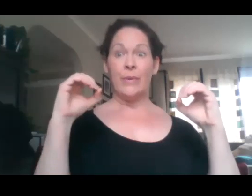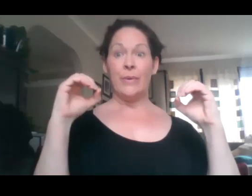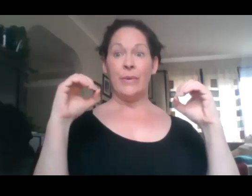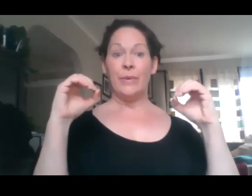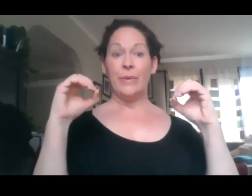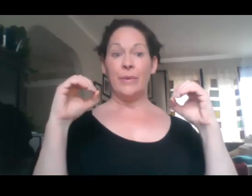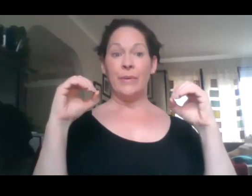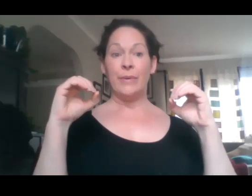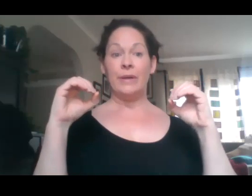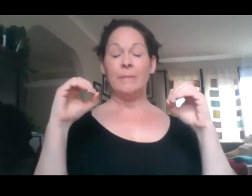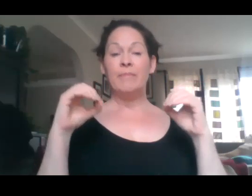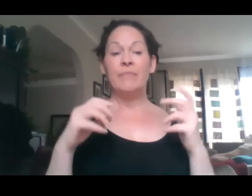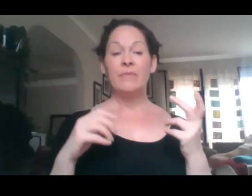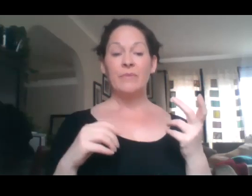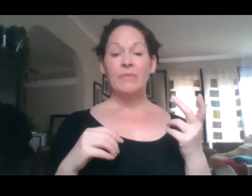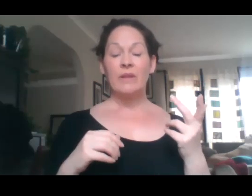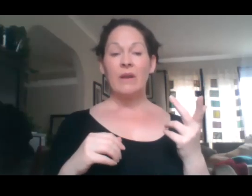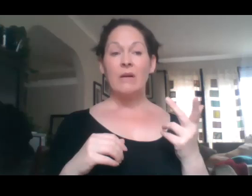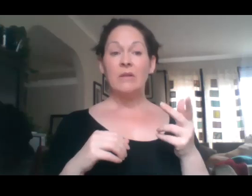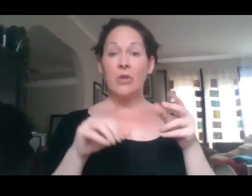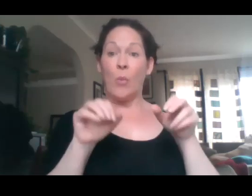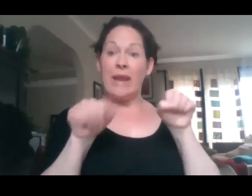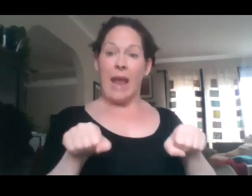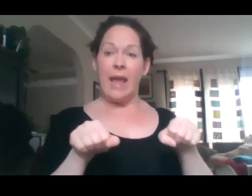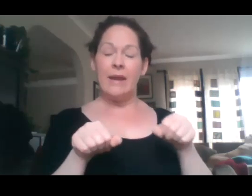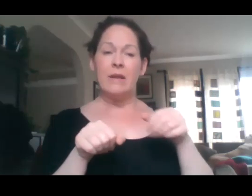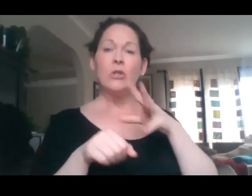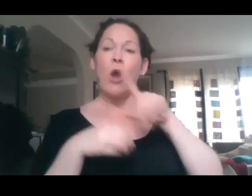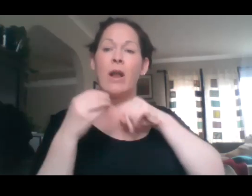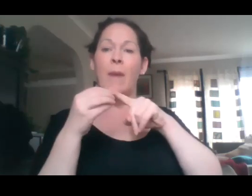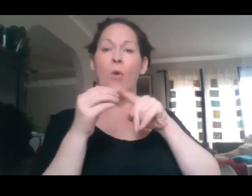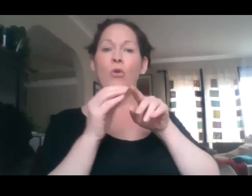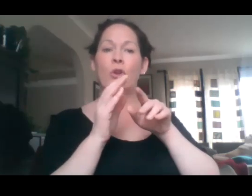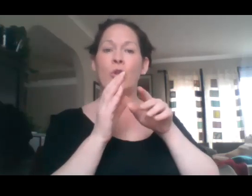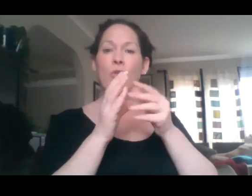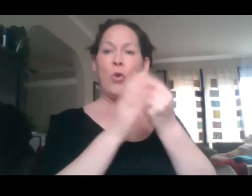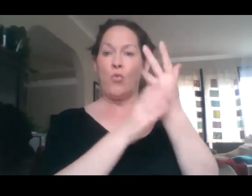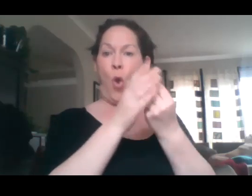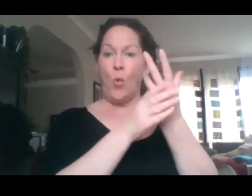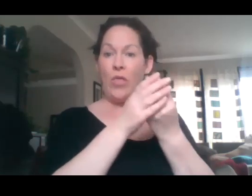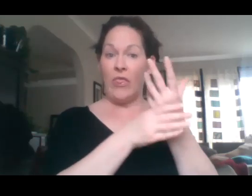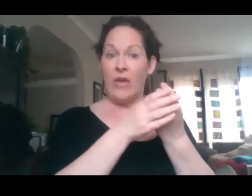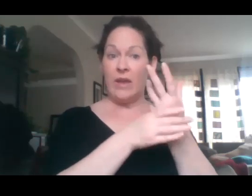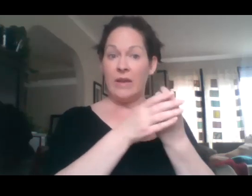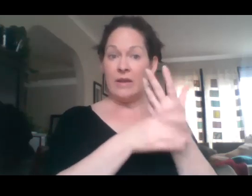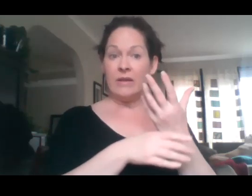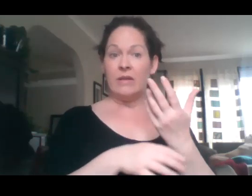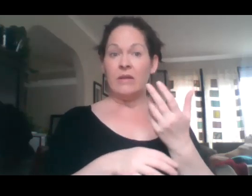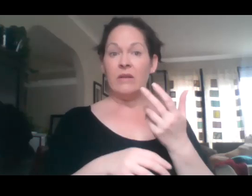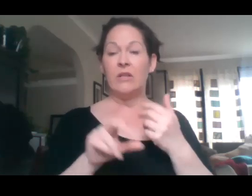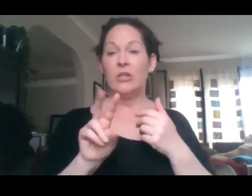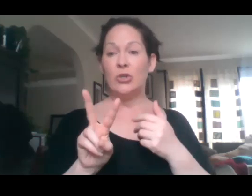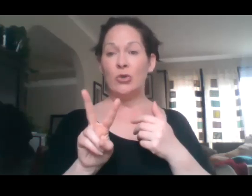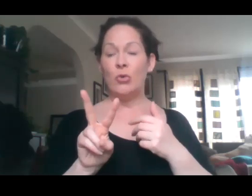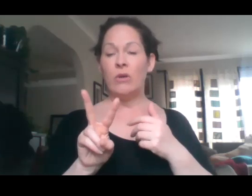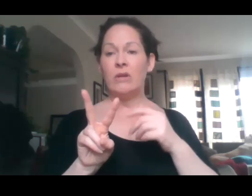levels. So we can talk about the growth as being 2 to some number times